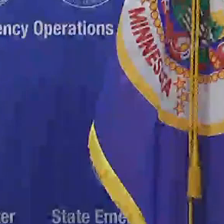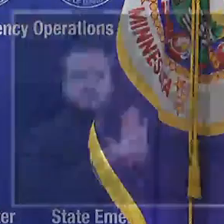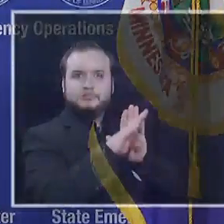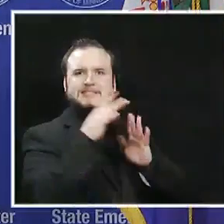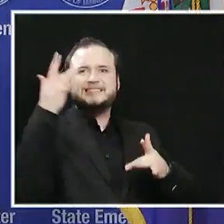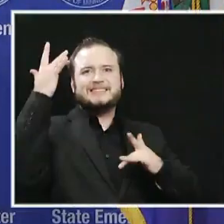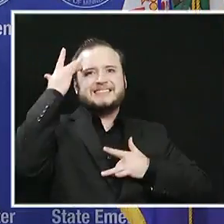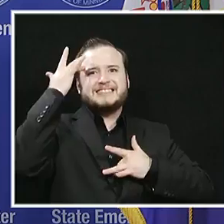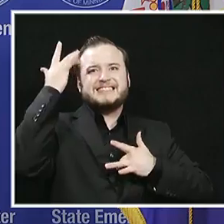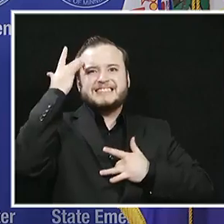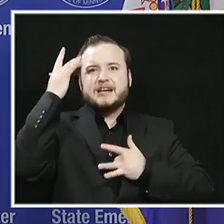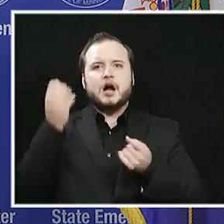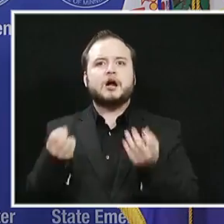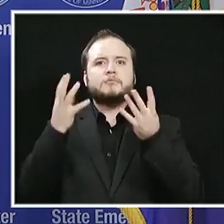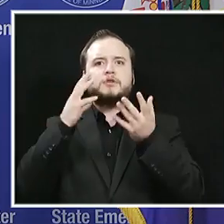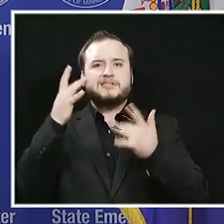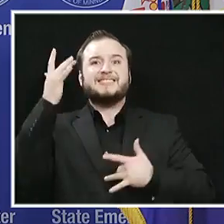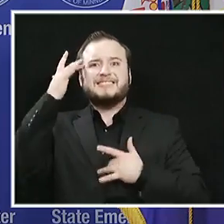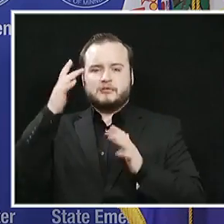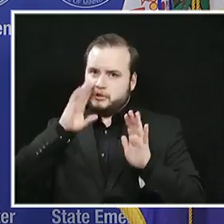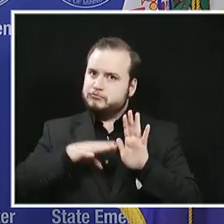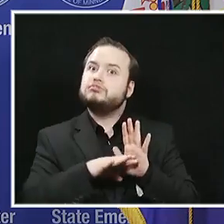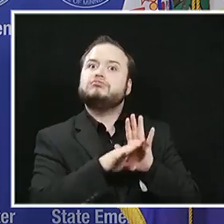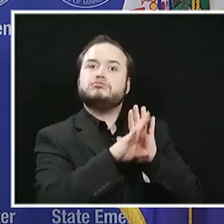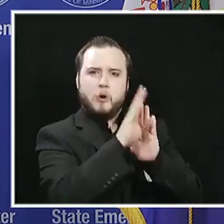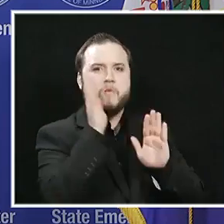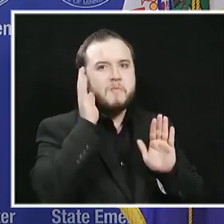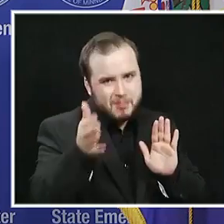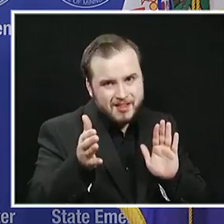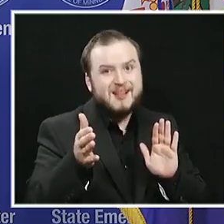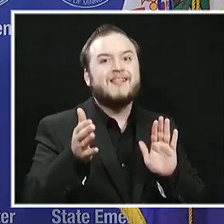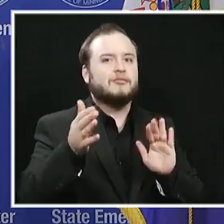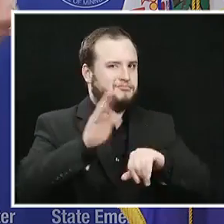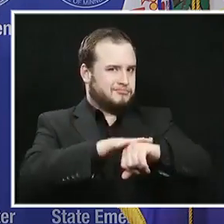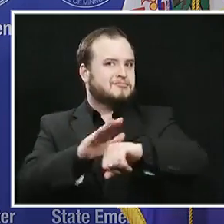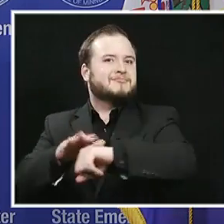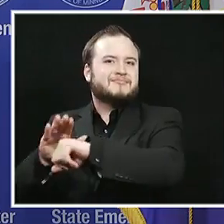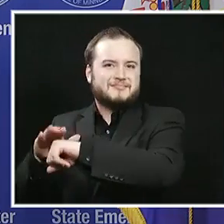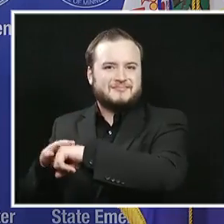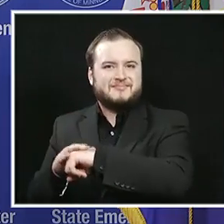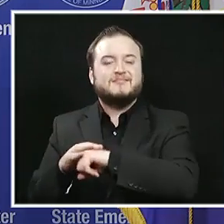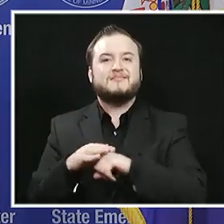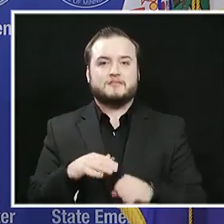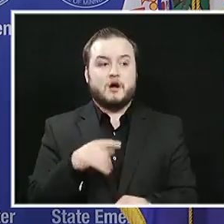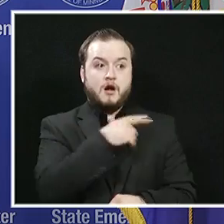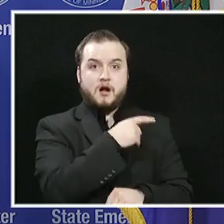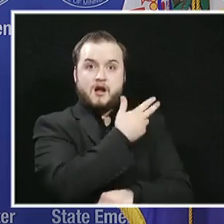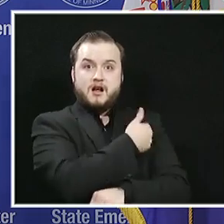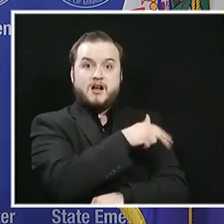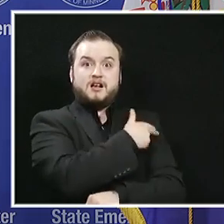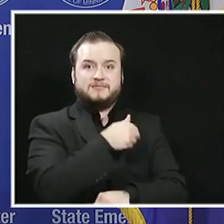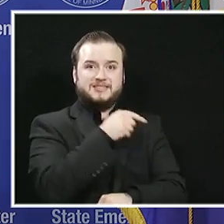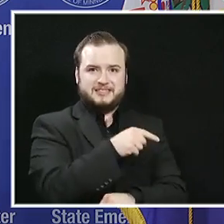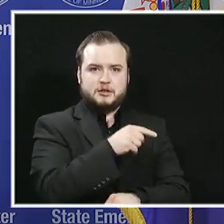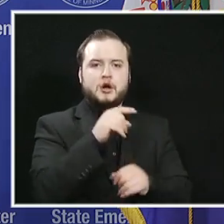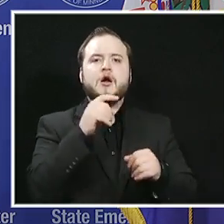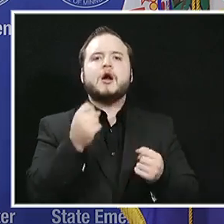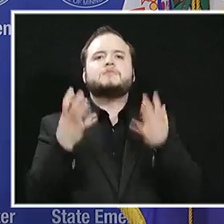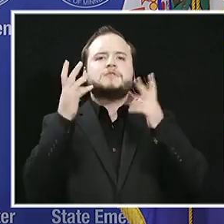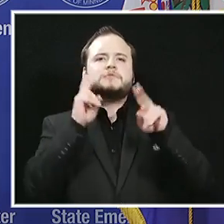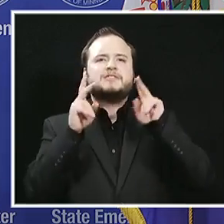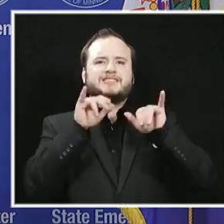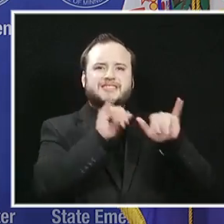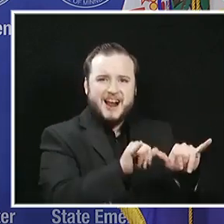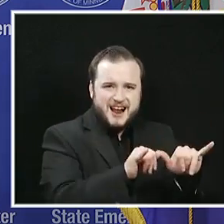we exponentially increasing hospital beds, hospital stays, and the number of deaths? And at this point in time, even though